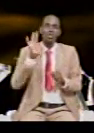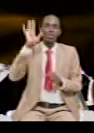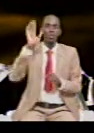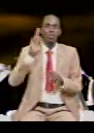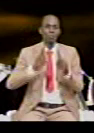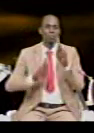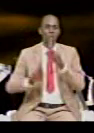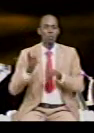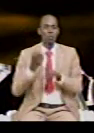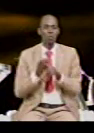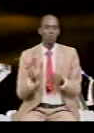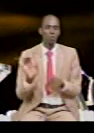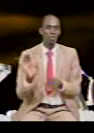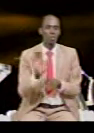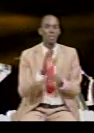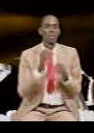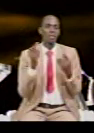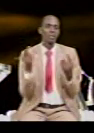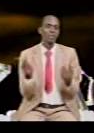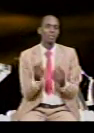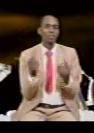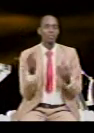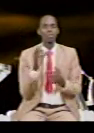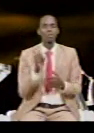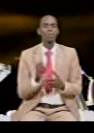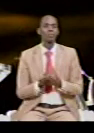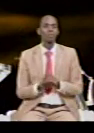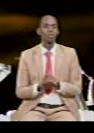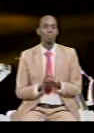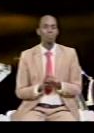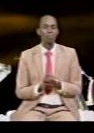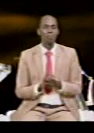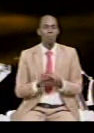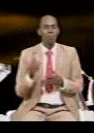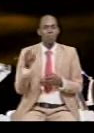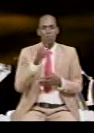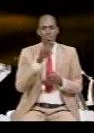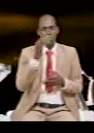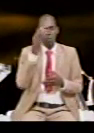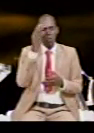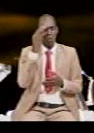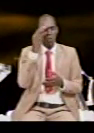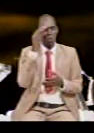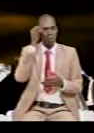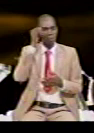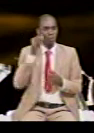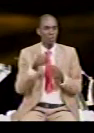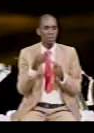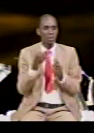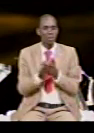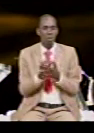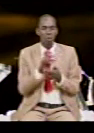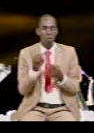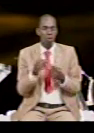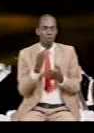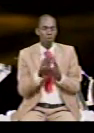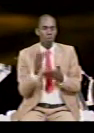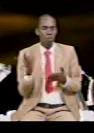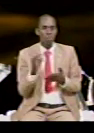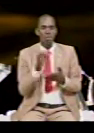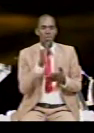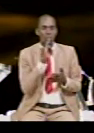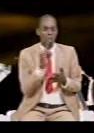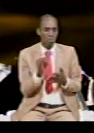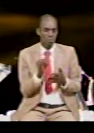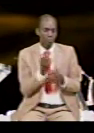from their sins. We all know when somebody is rescued, saved